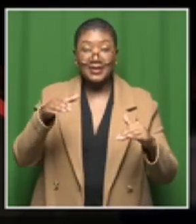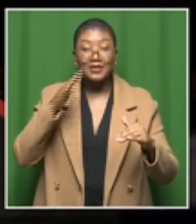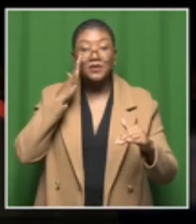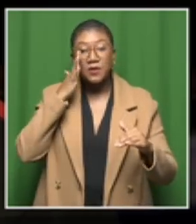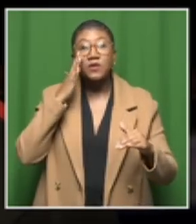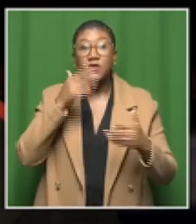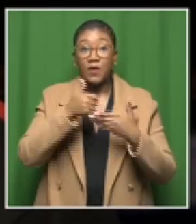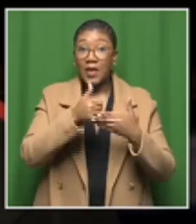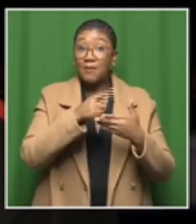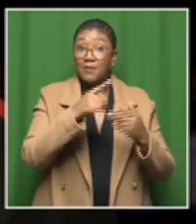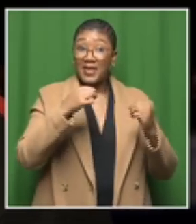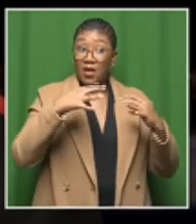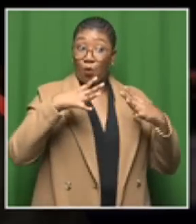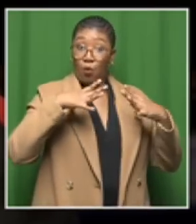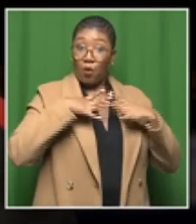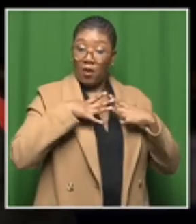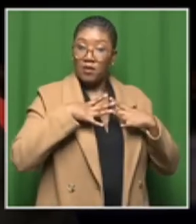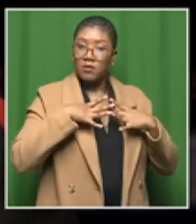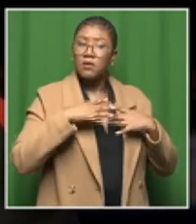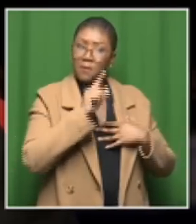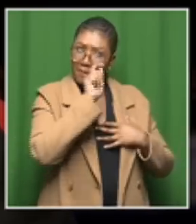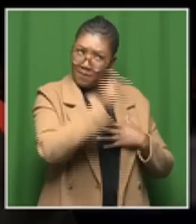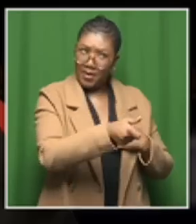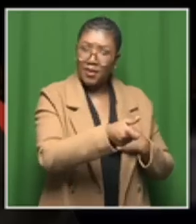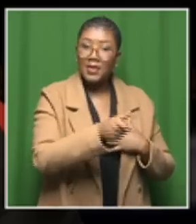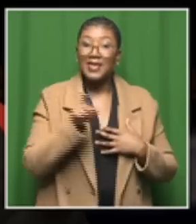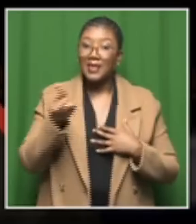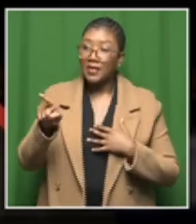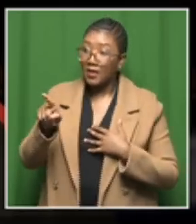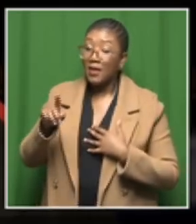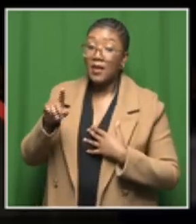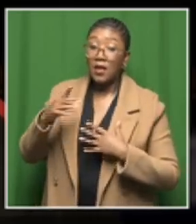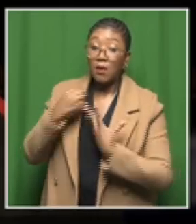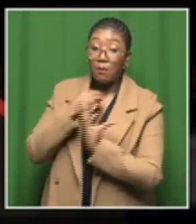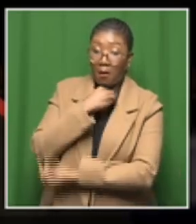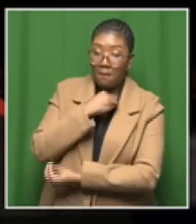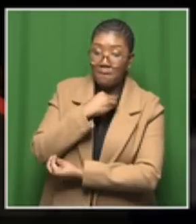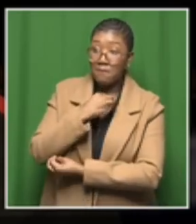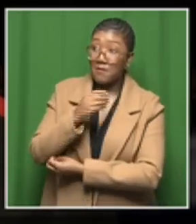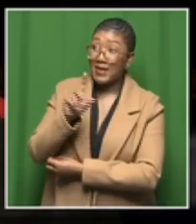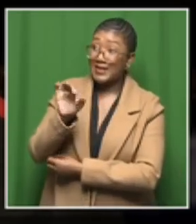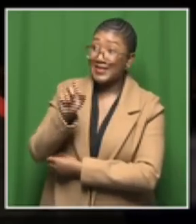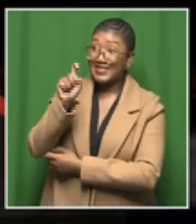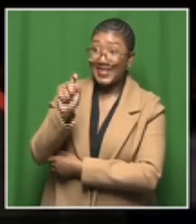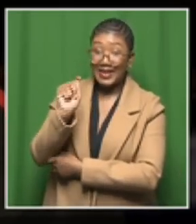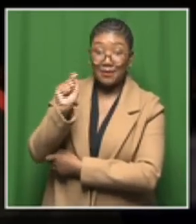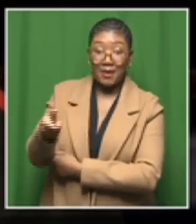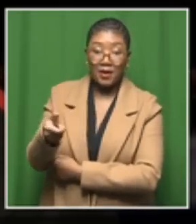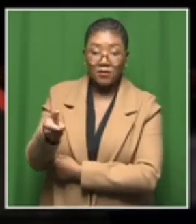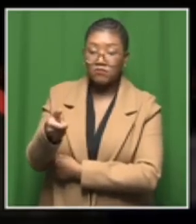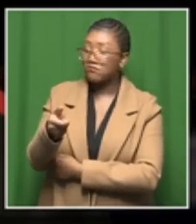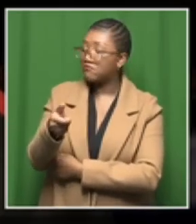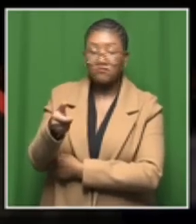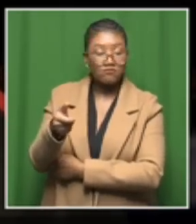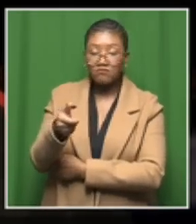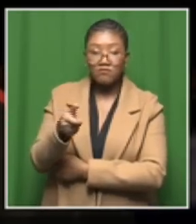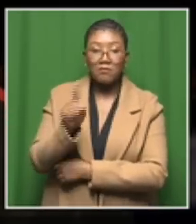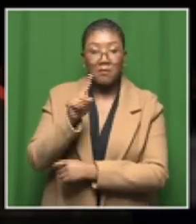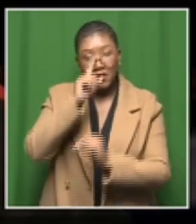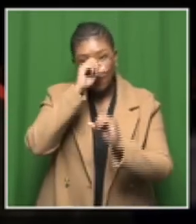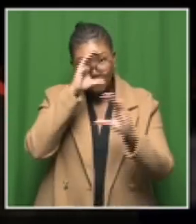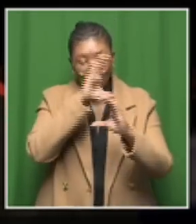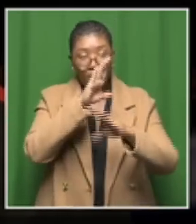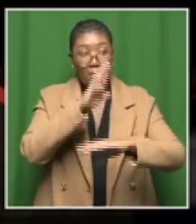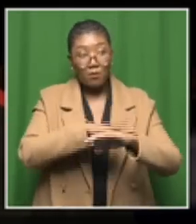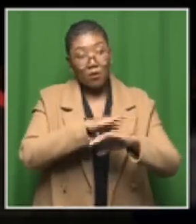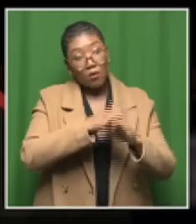for the wealthy to exploit it. There is already what you have is elements of a wealth tax, in income tax, in company tax, inheritance, etc. Do you think there is some